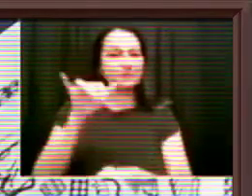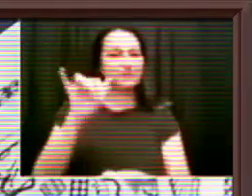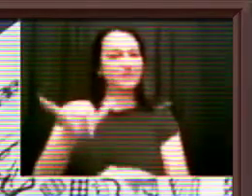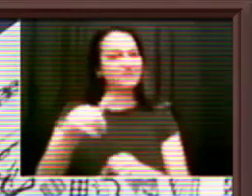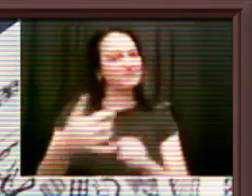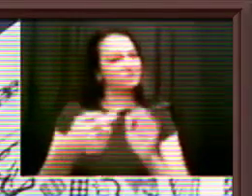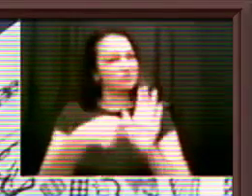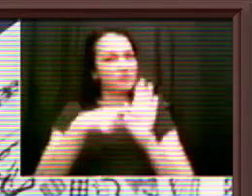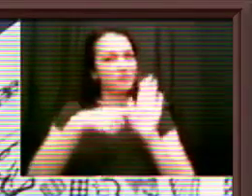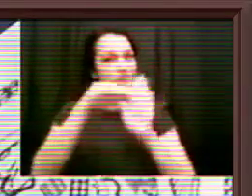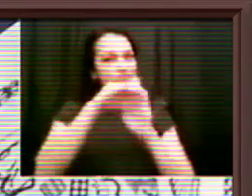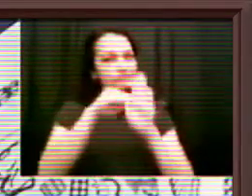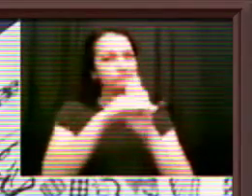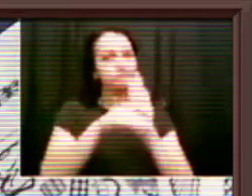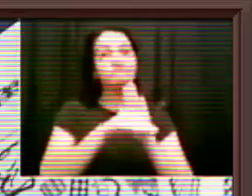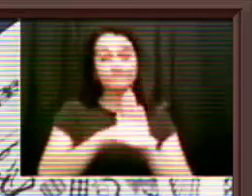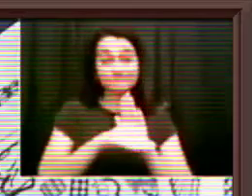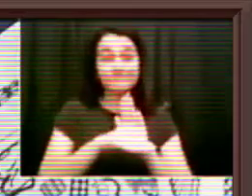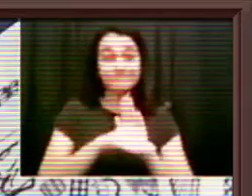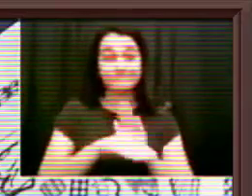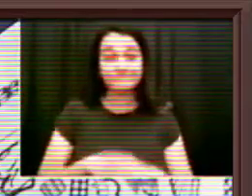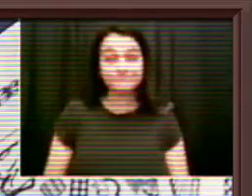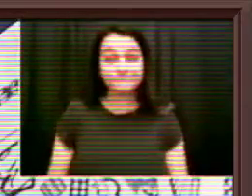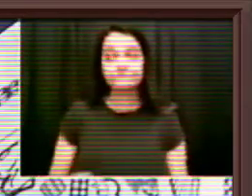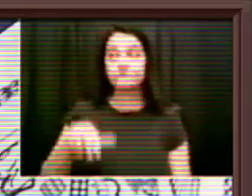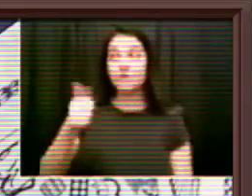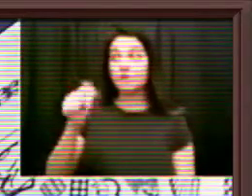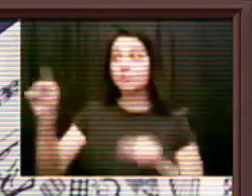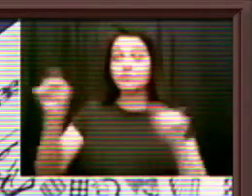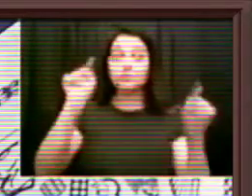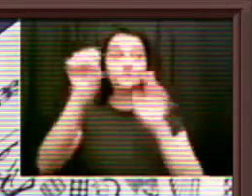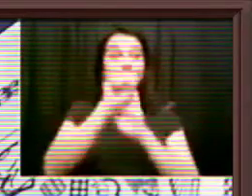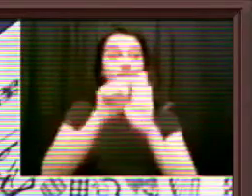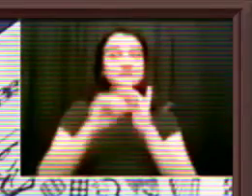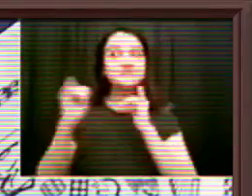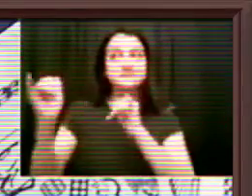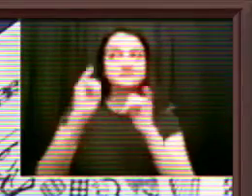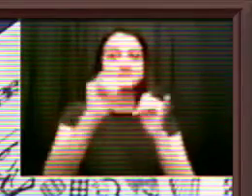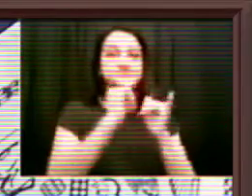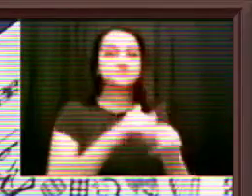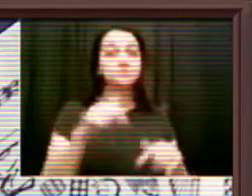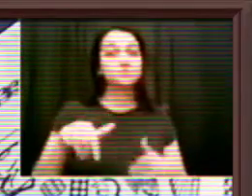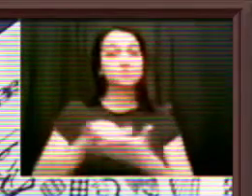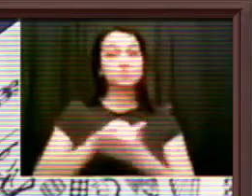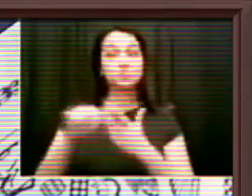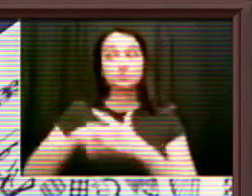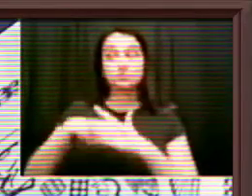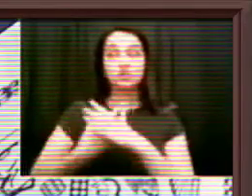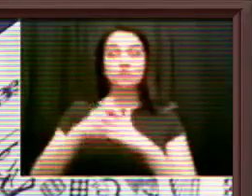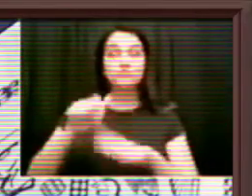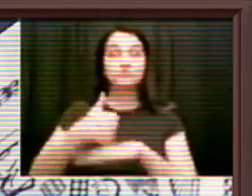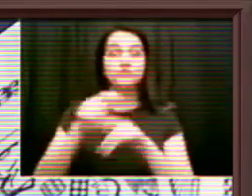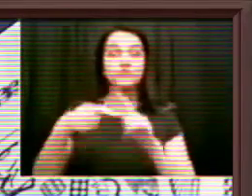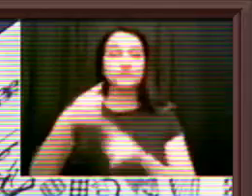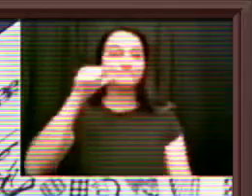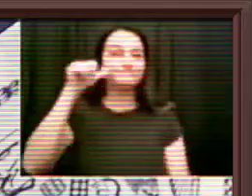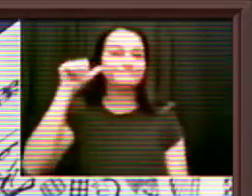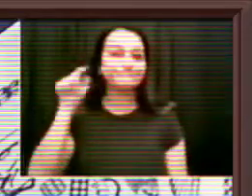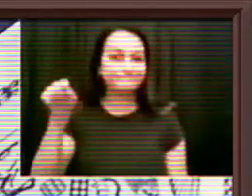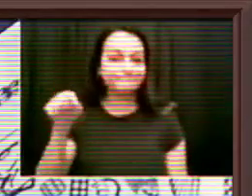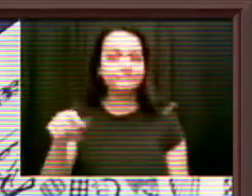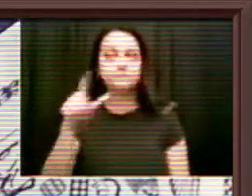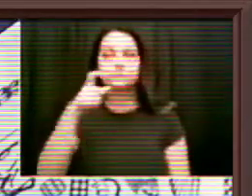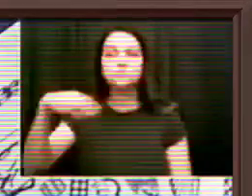you get into a crash or something. But at the same time, you're